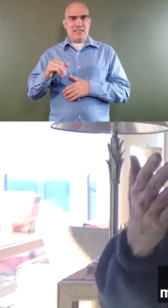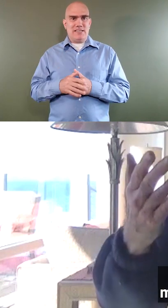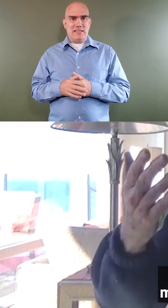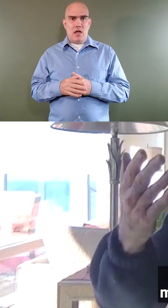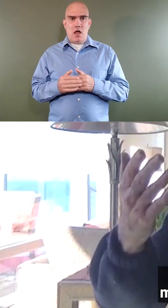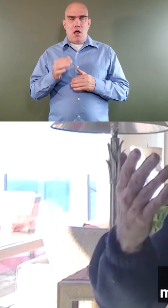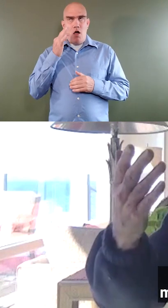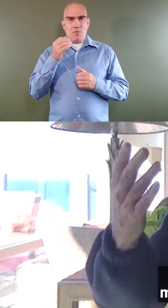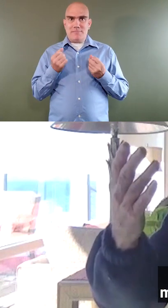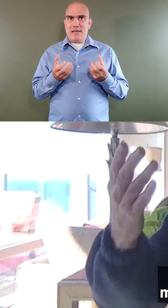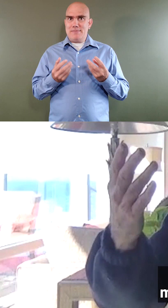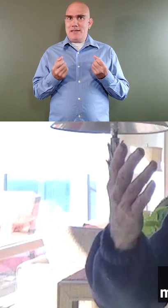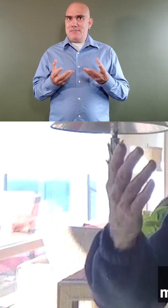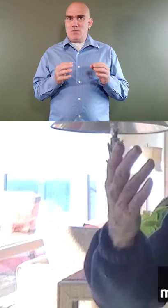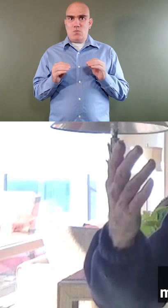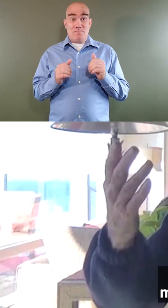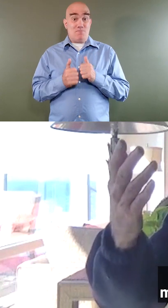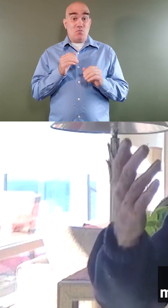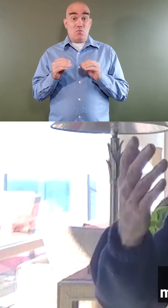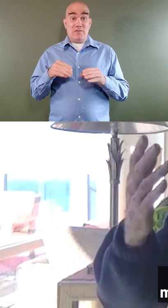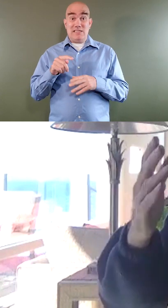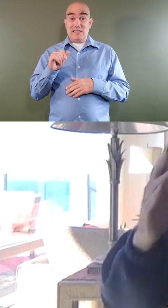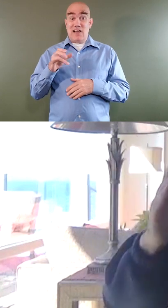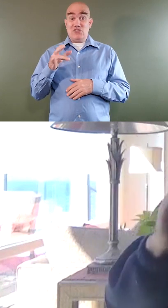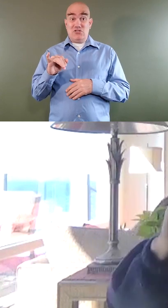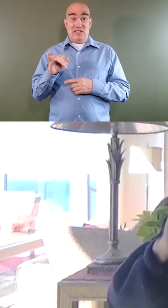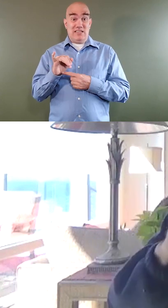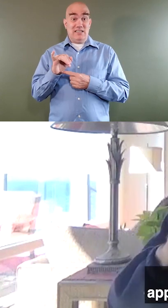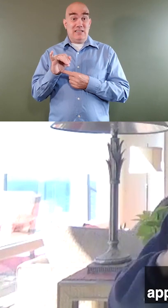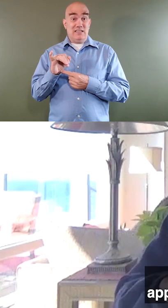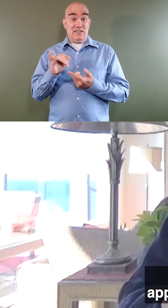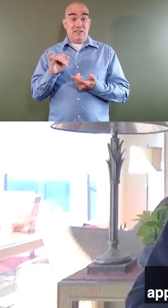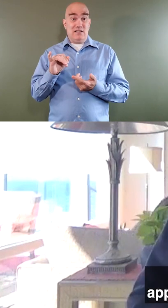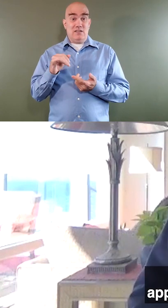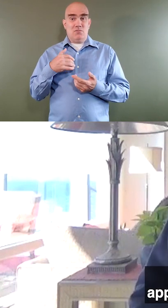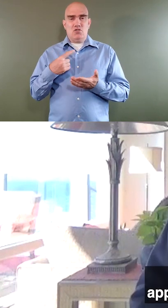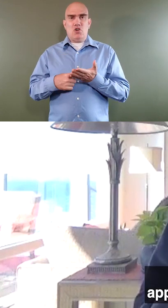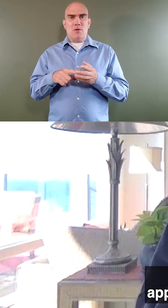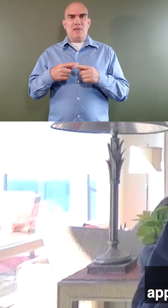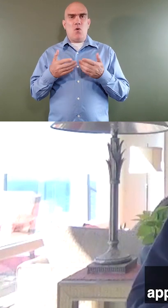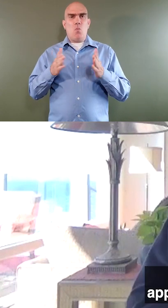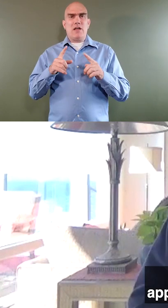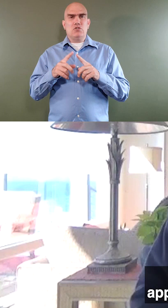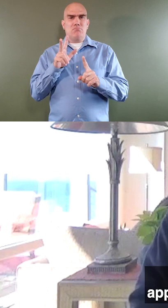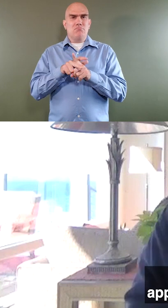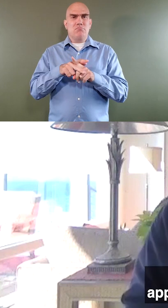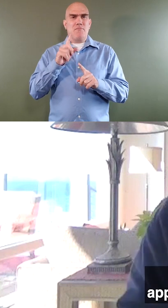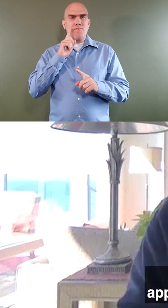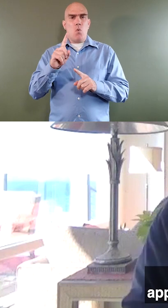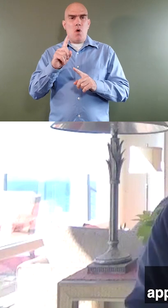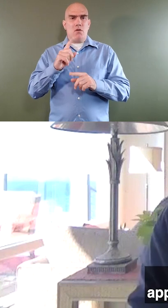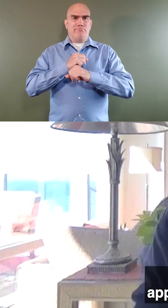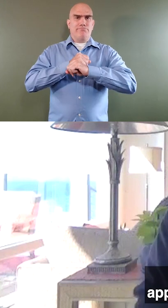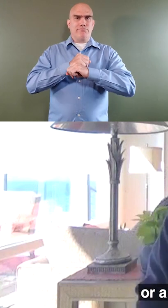many moves, most moves in Tai Chi, we talk about martial applications, involve a